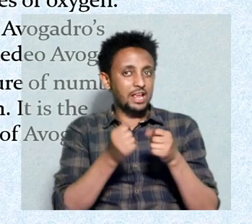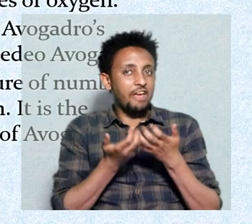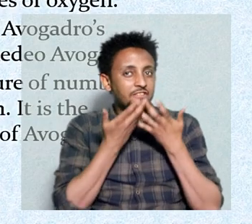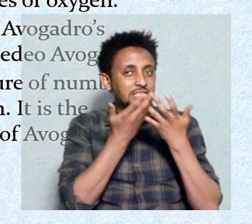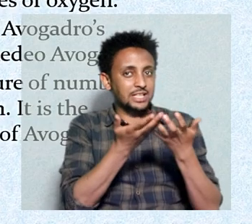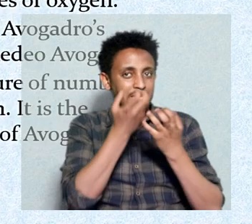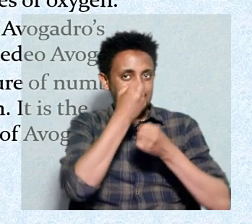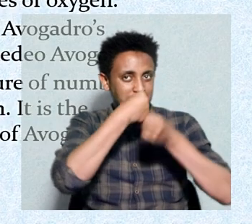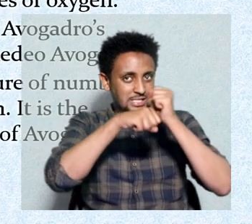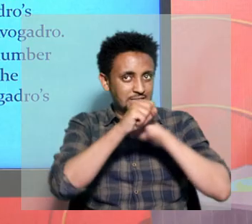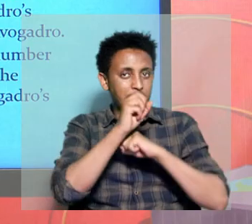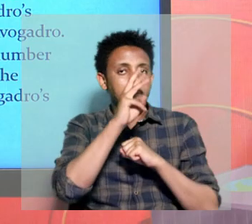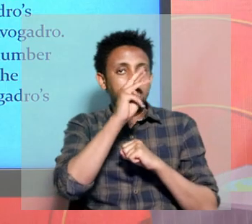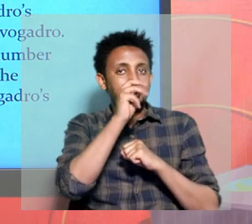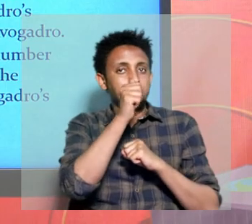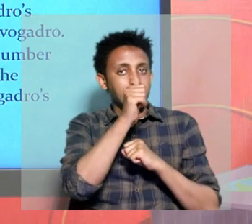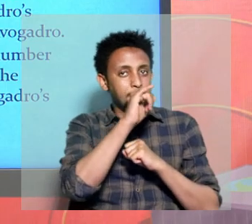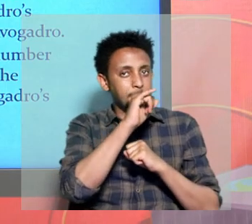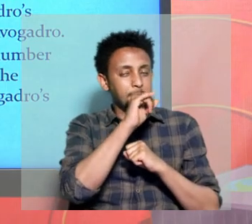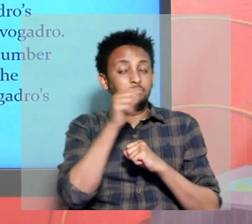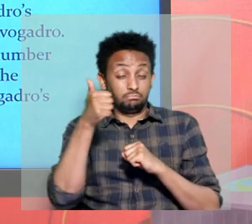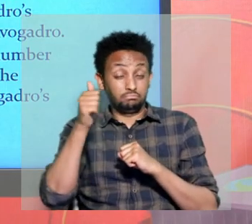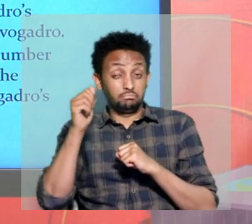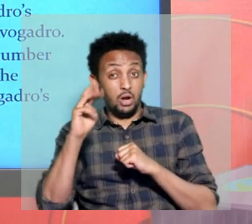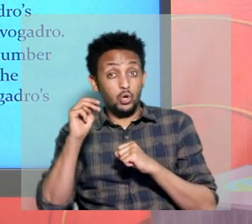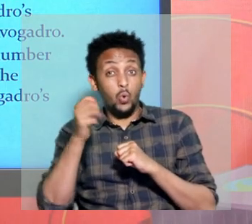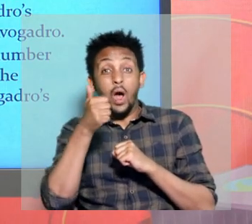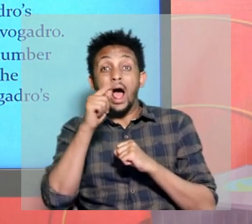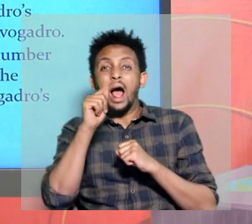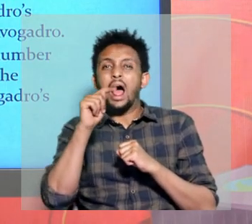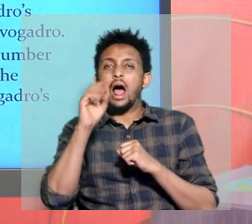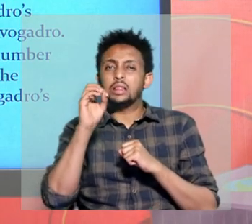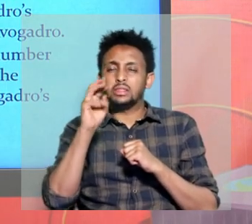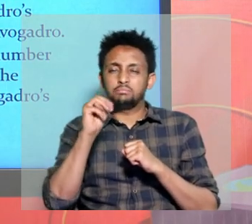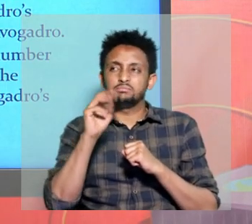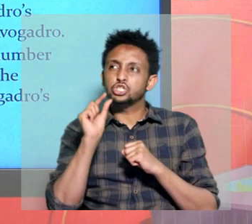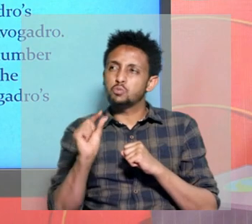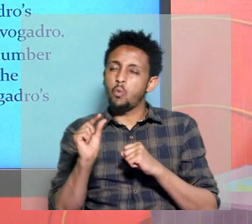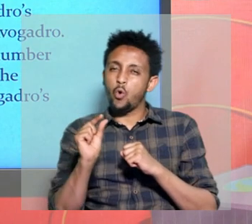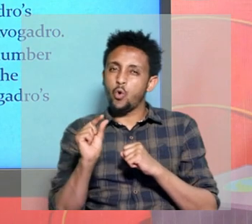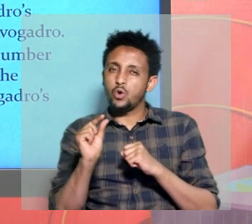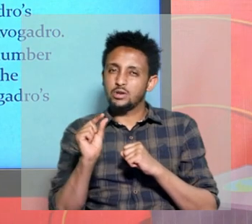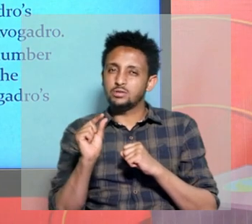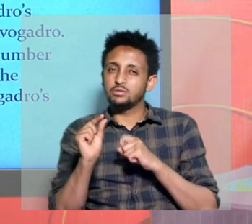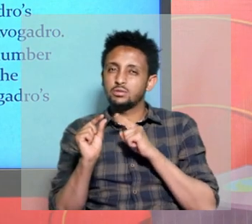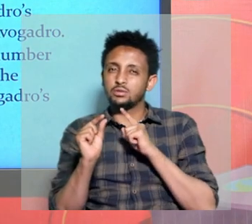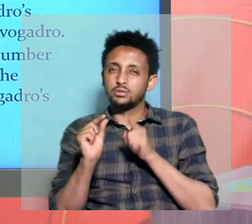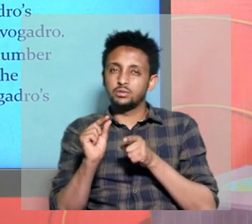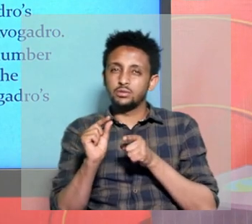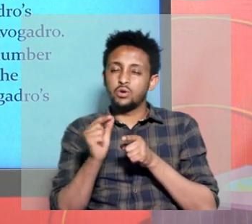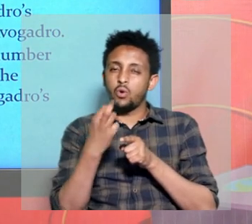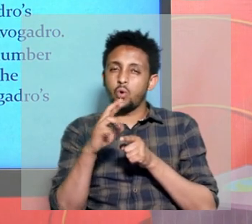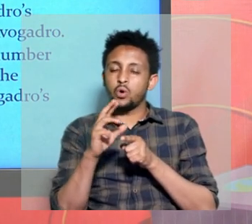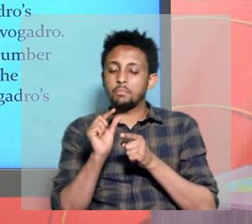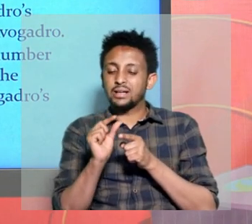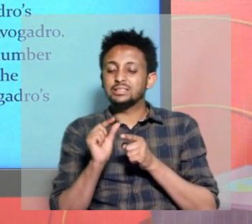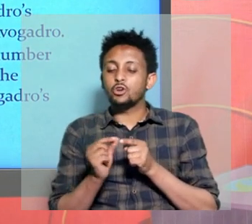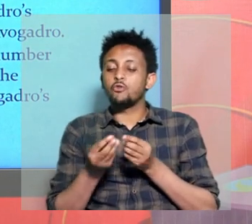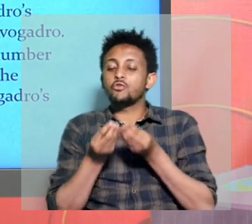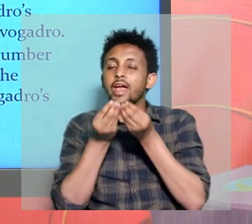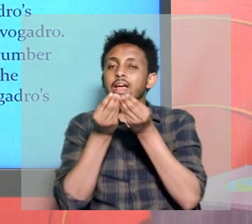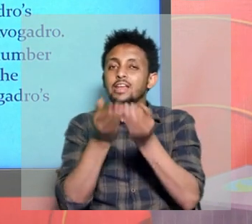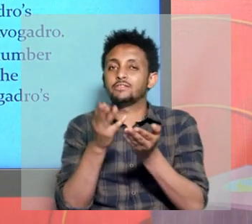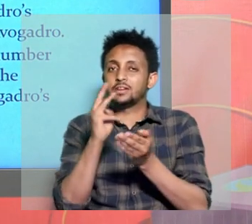a system as a micro or atomic level. Atom is actually the smallest entity of or particles of a